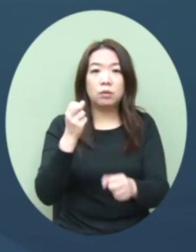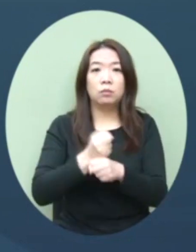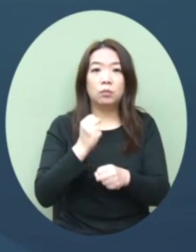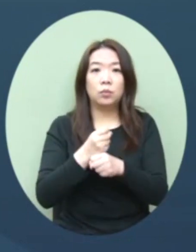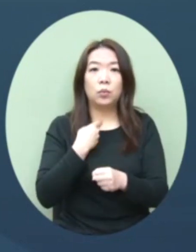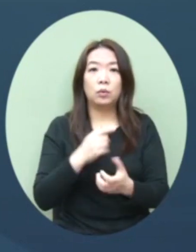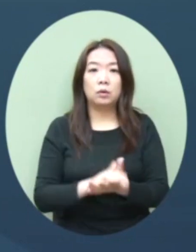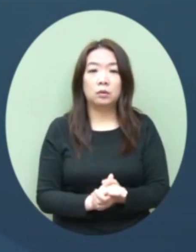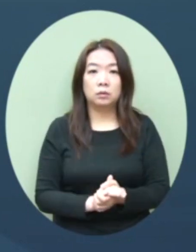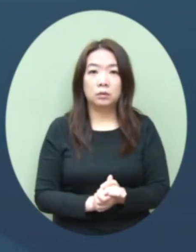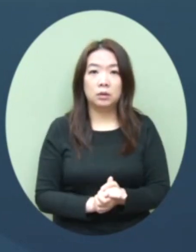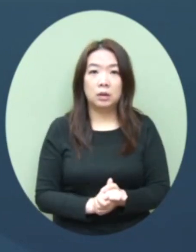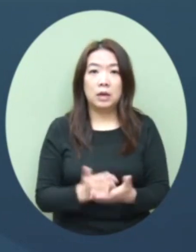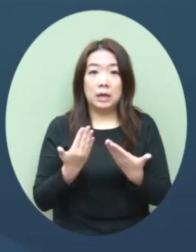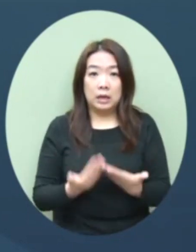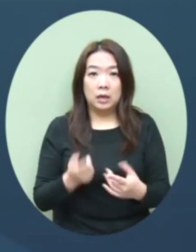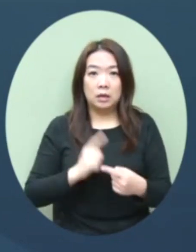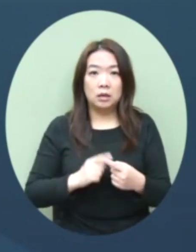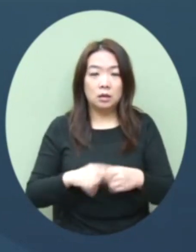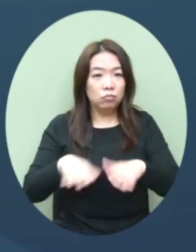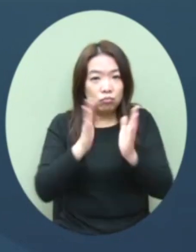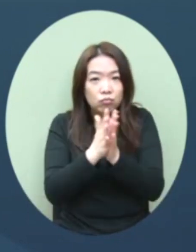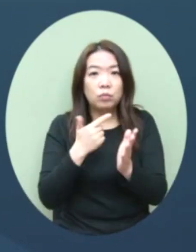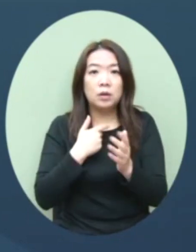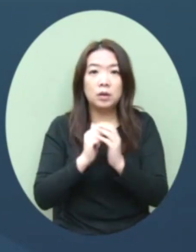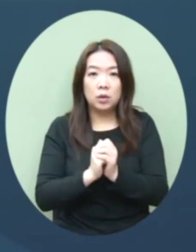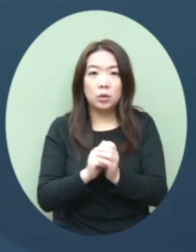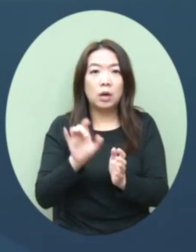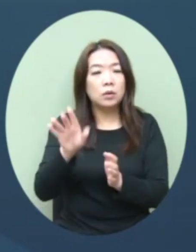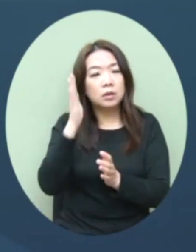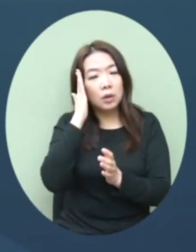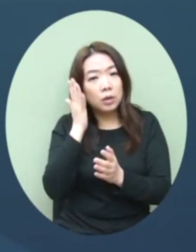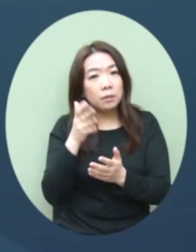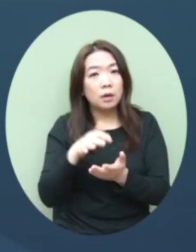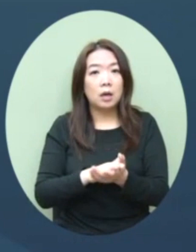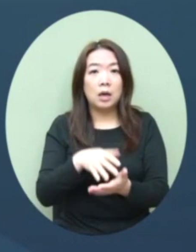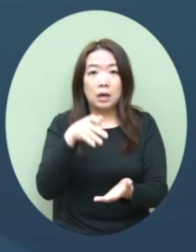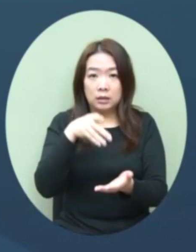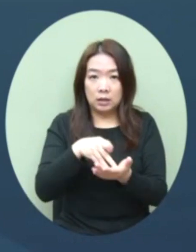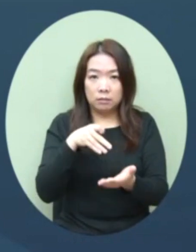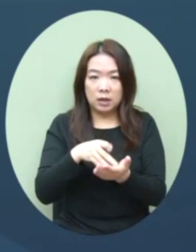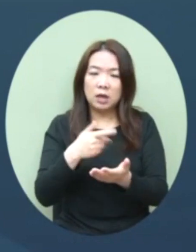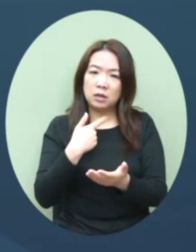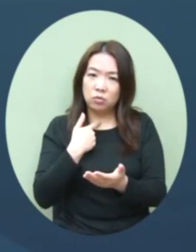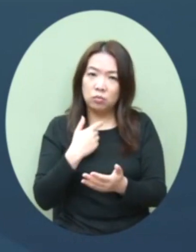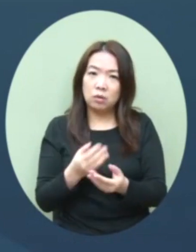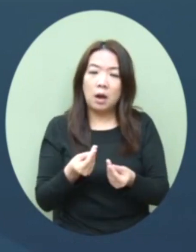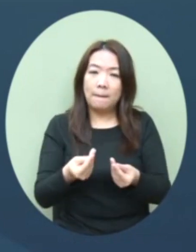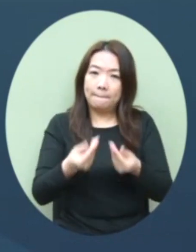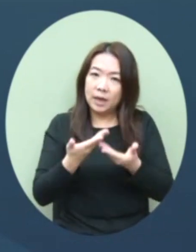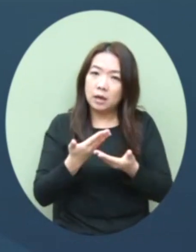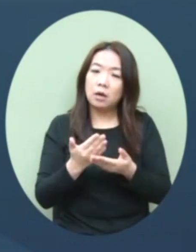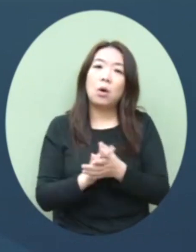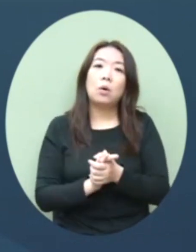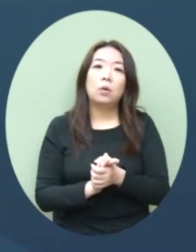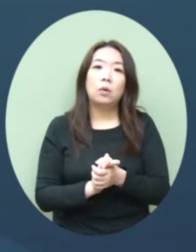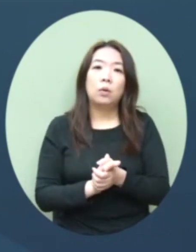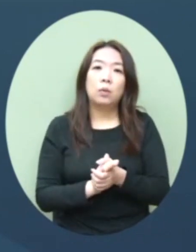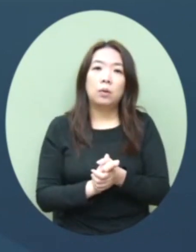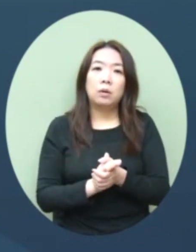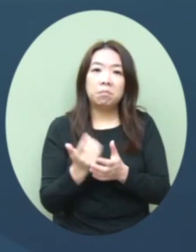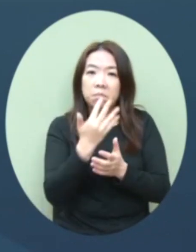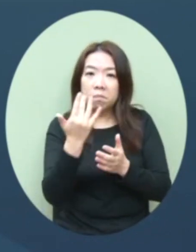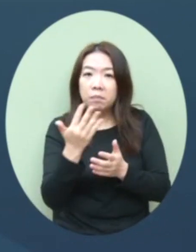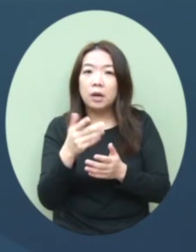on the plan so as to deliver a few thousands up to 10,000 of the rooms within a very short period